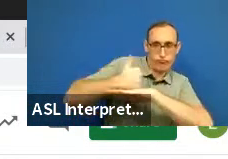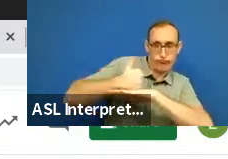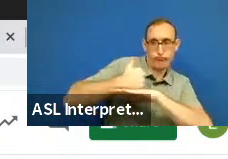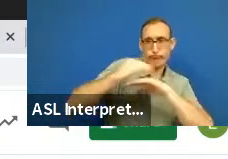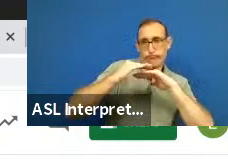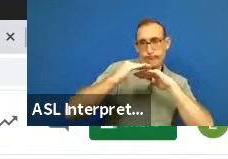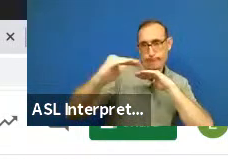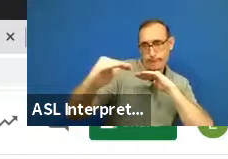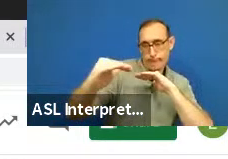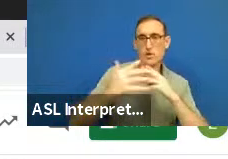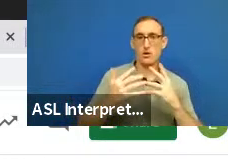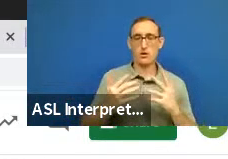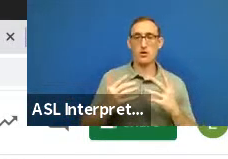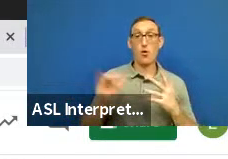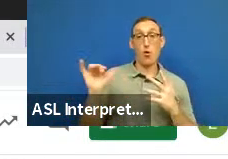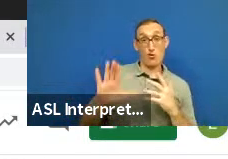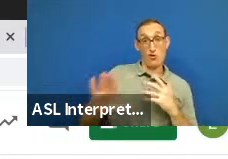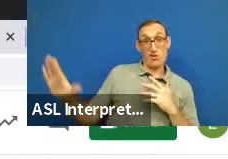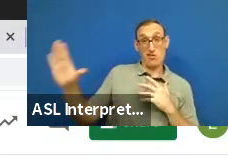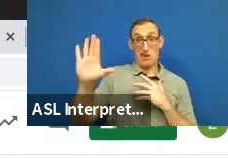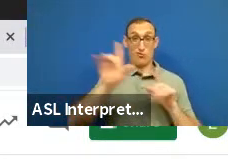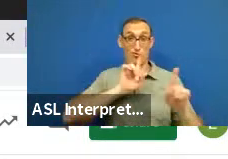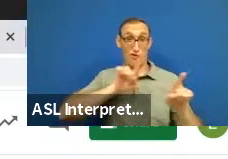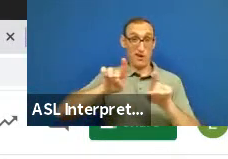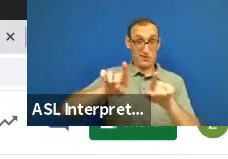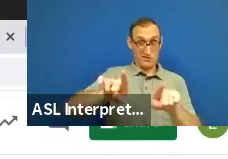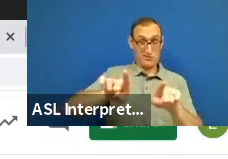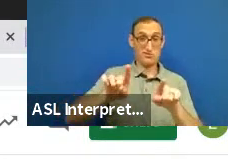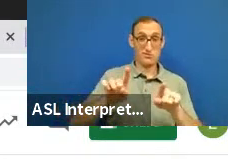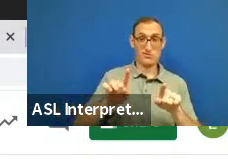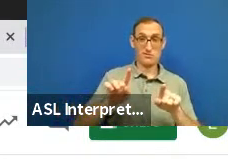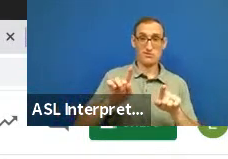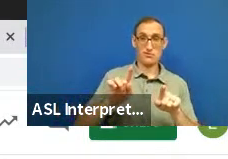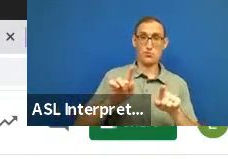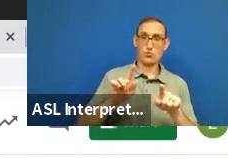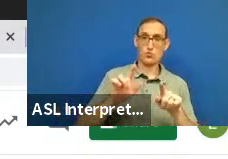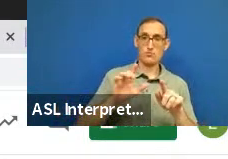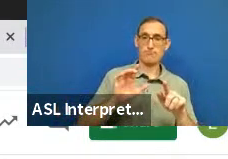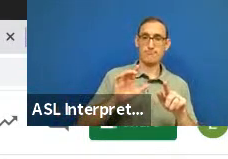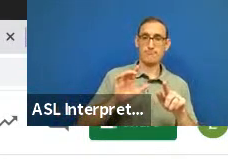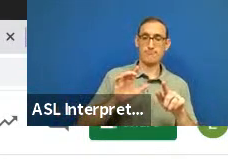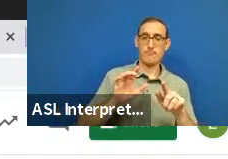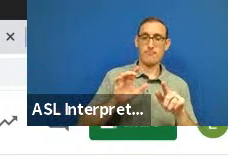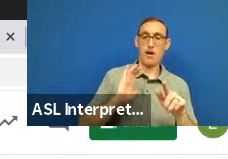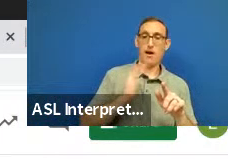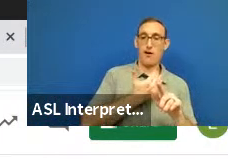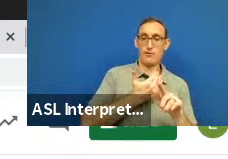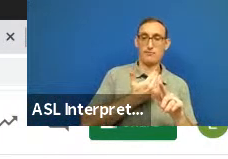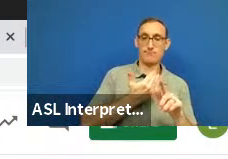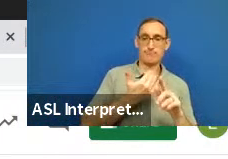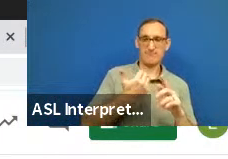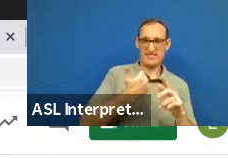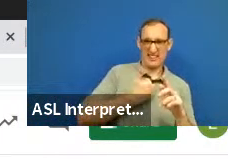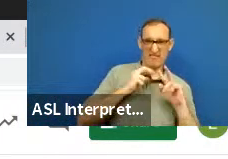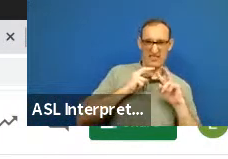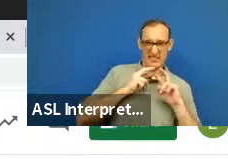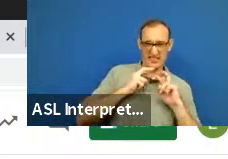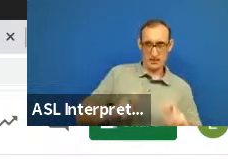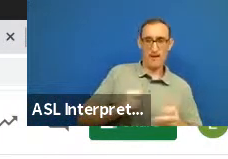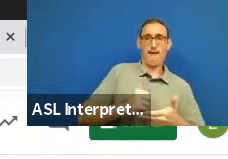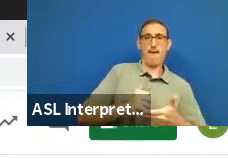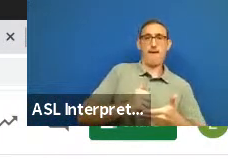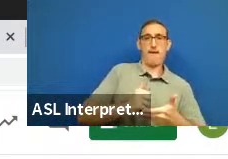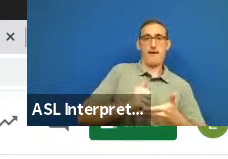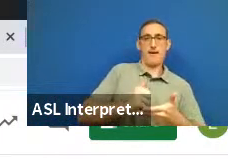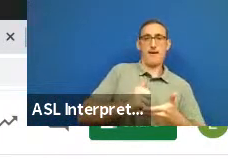for us to build our professional development around our self-assessment. We've done our self-assessment. We see what some of those areas